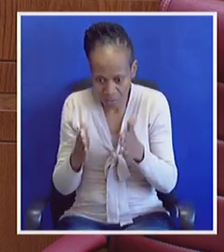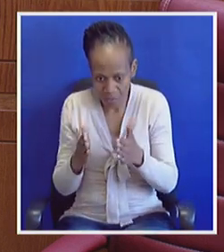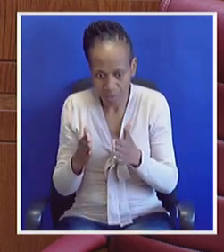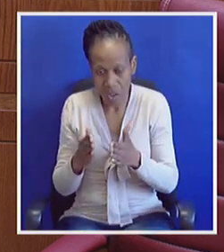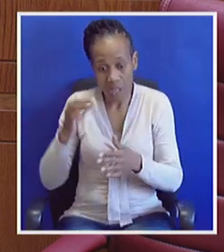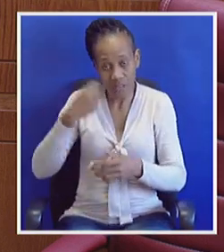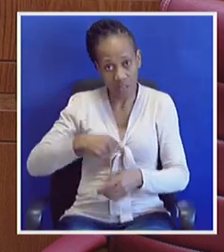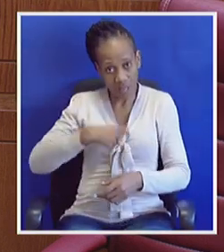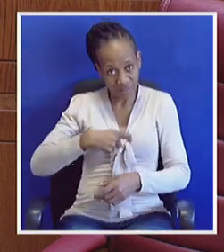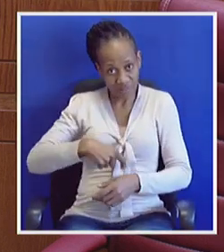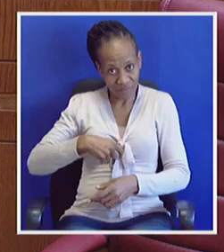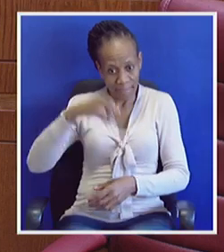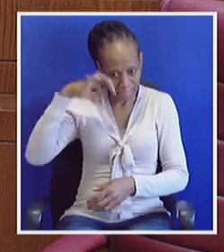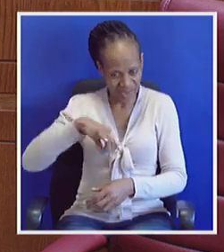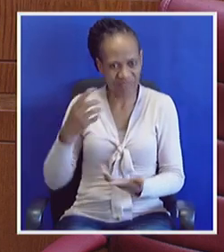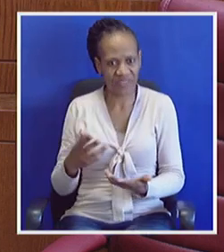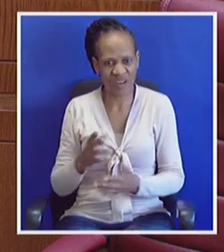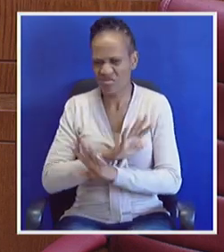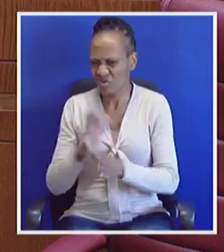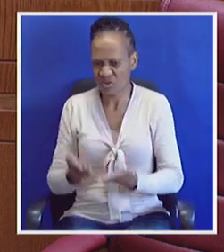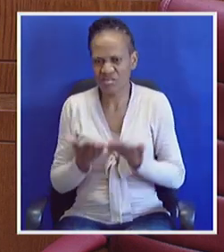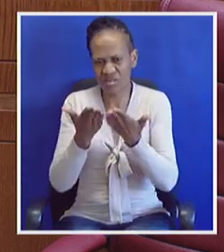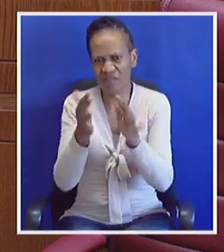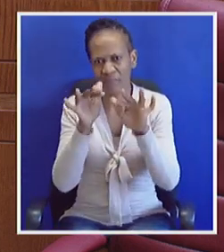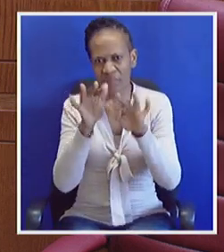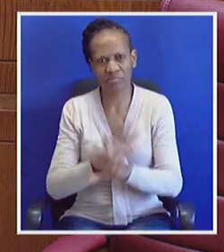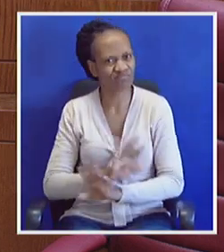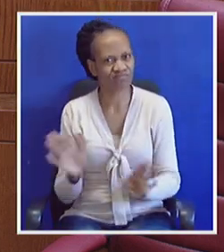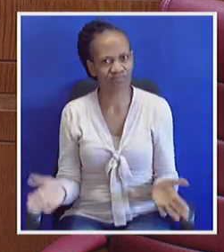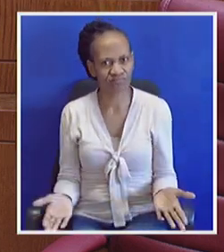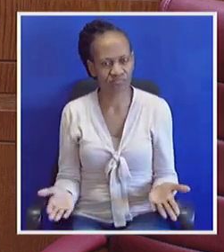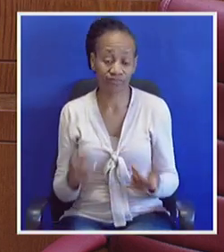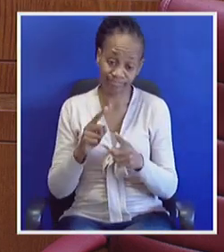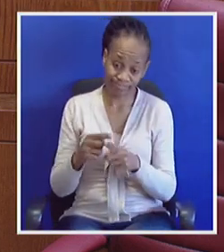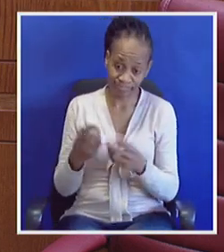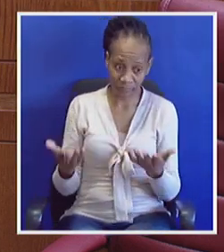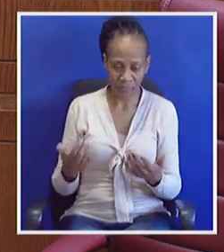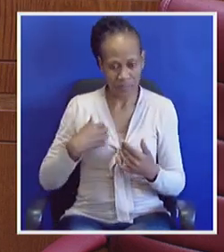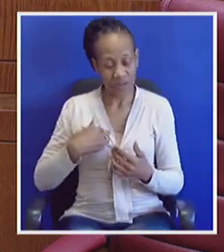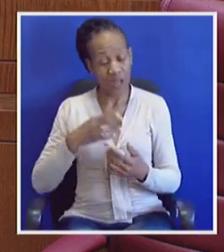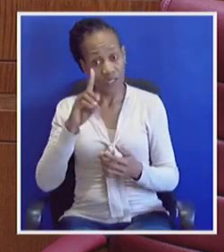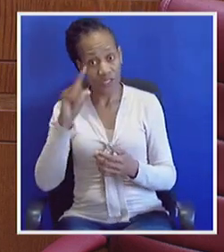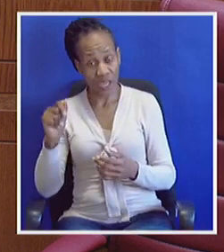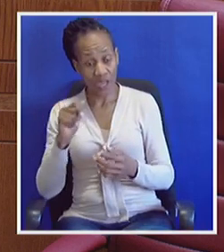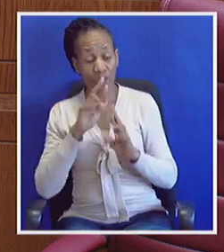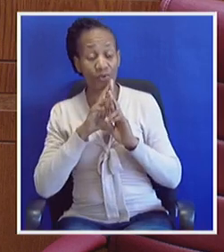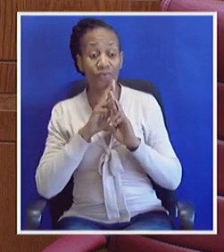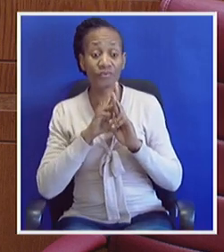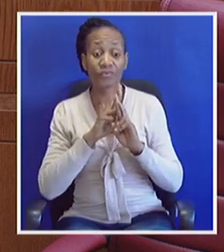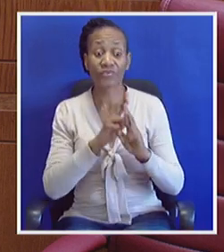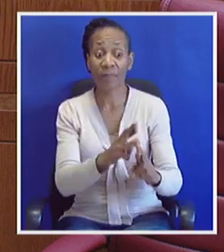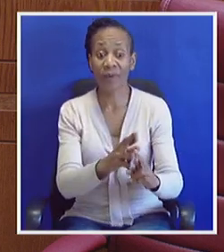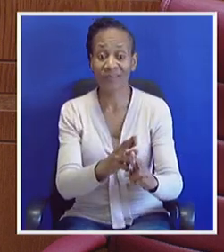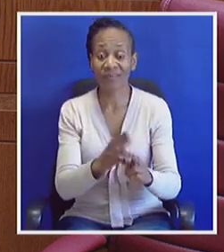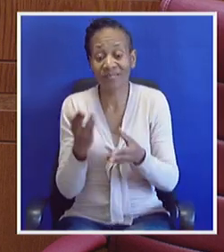than to help the people. Now, for instance, we reported the bell-potting case to